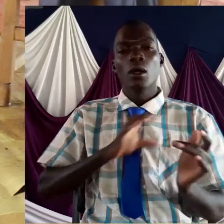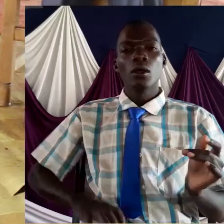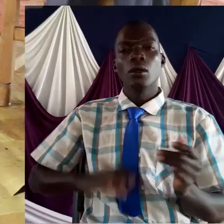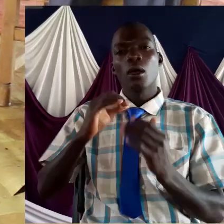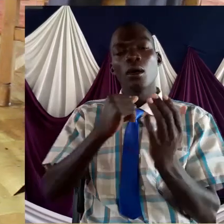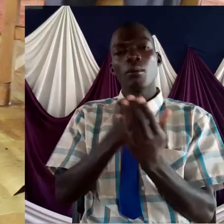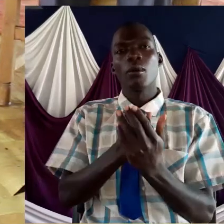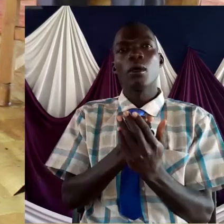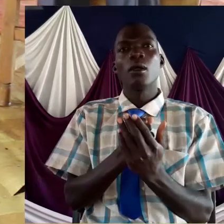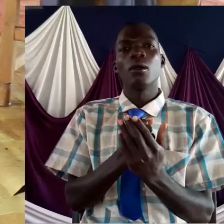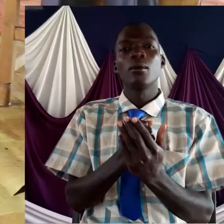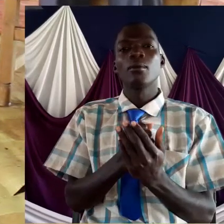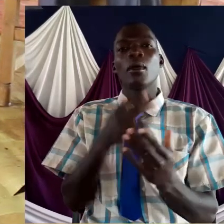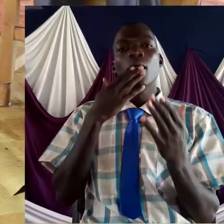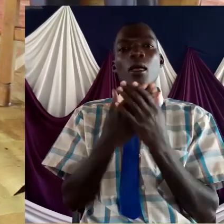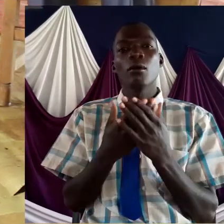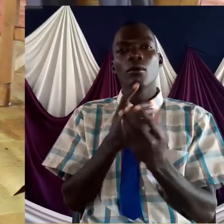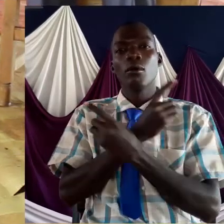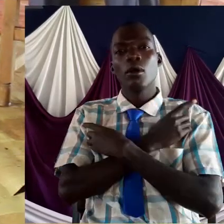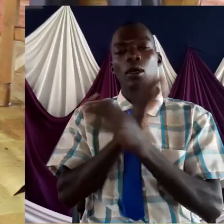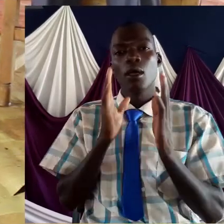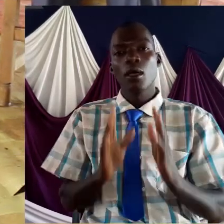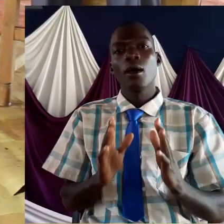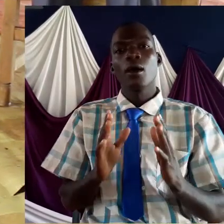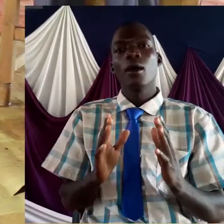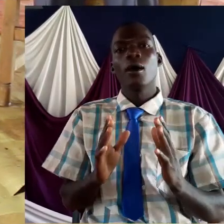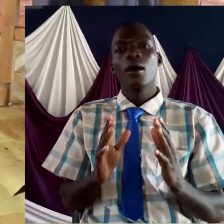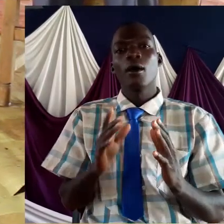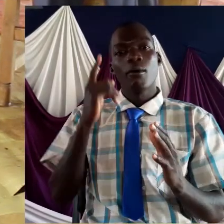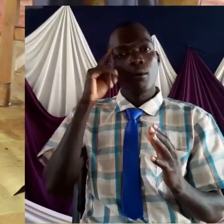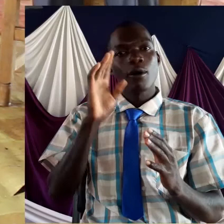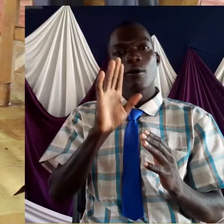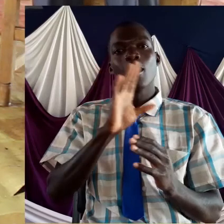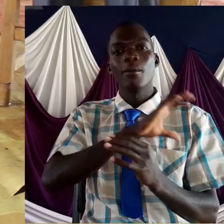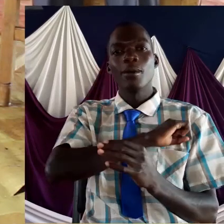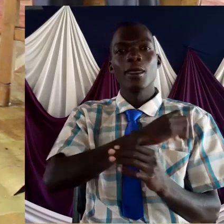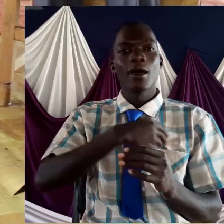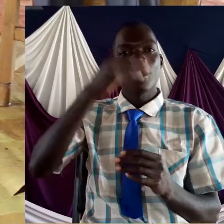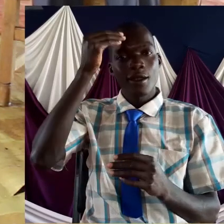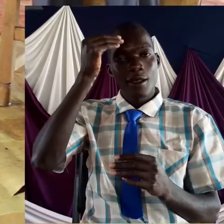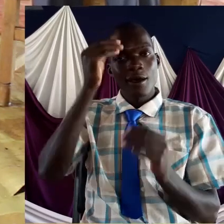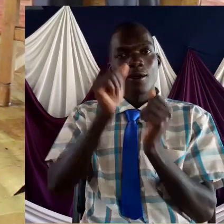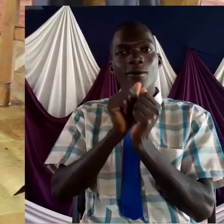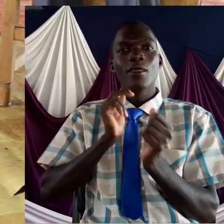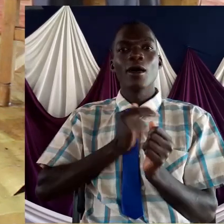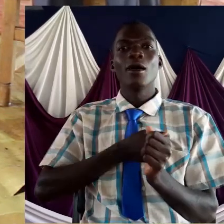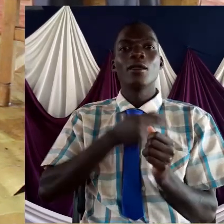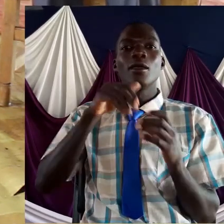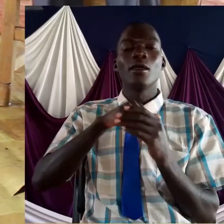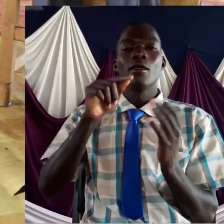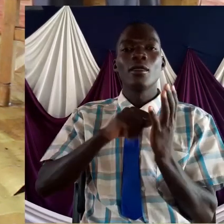Amen. Thank you, dear viewer, for being patient and learning with us during this